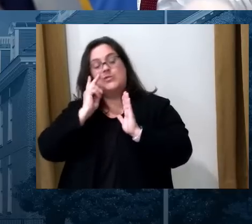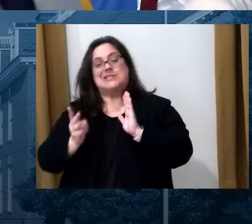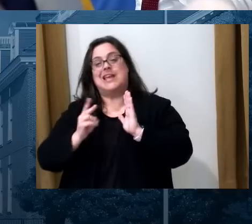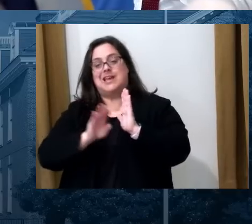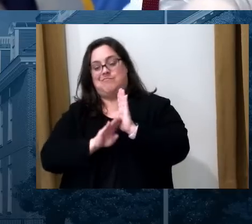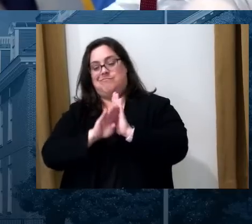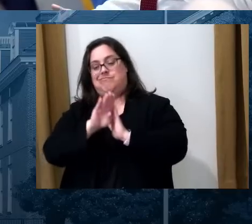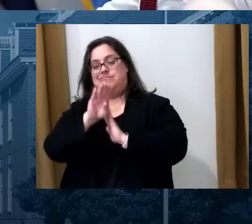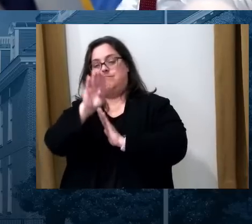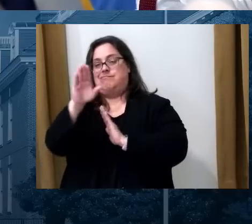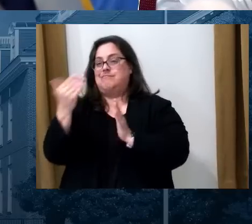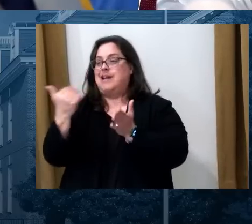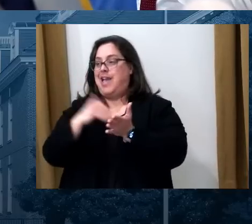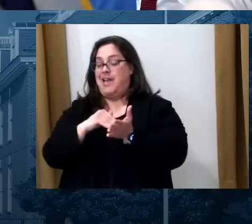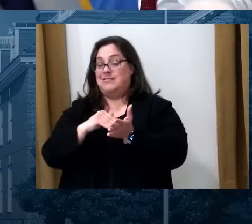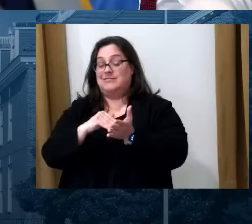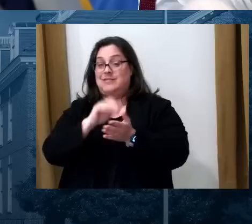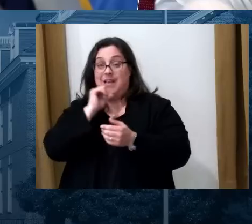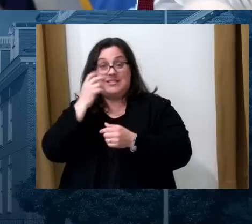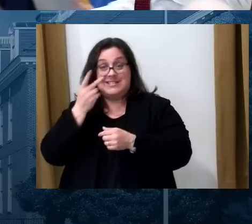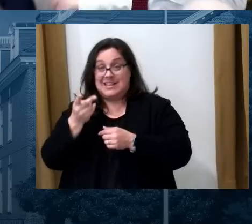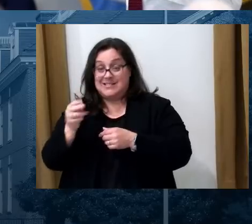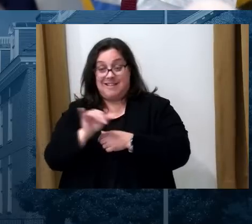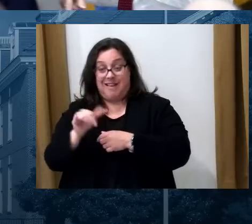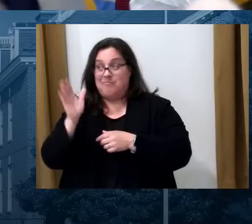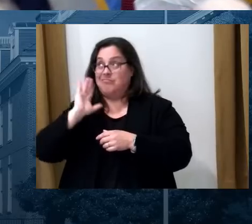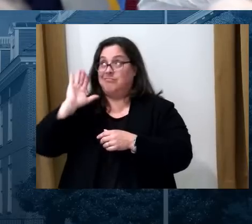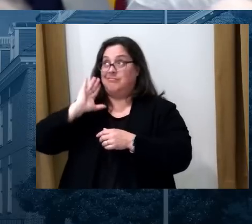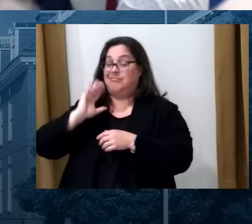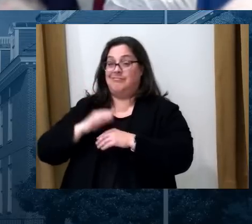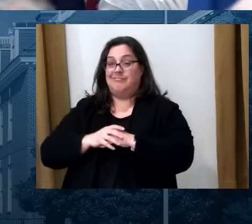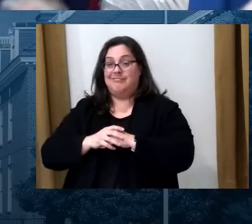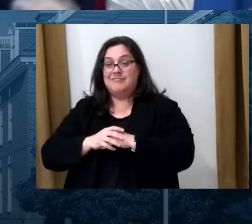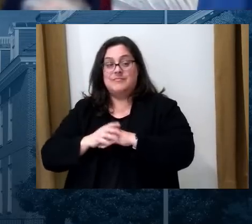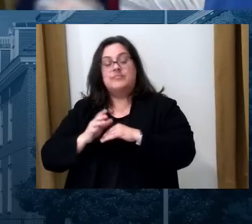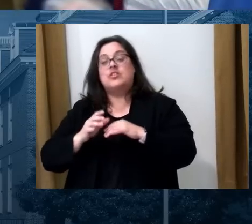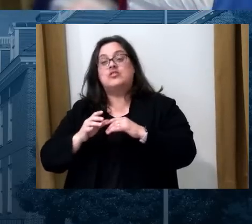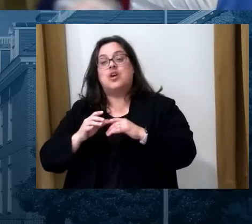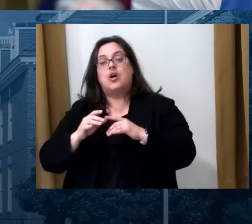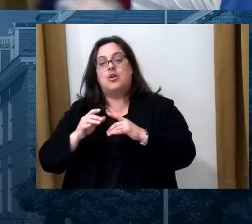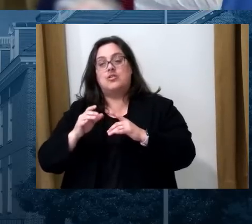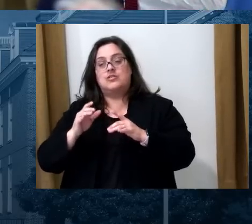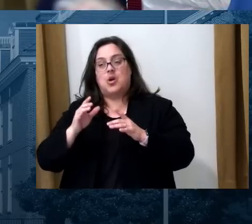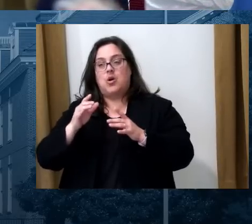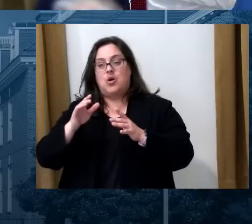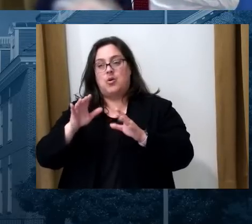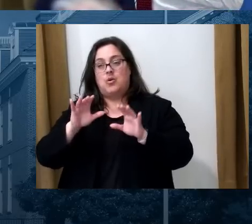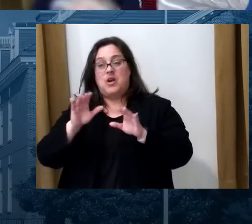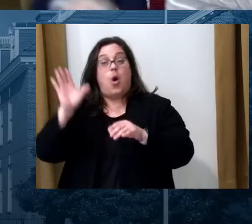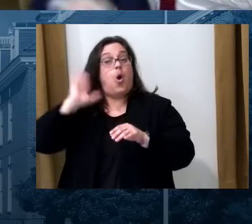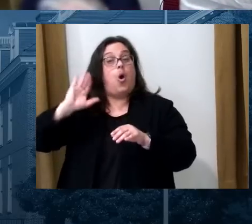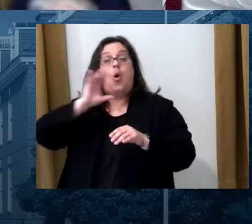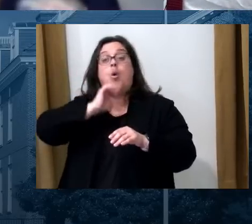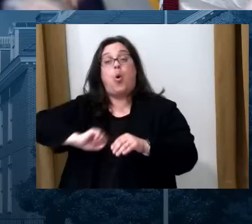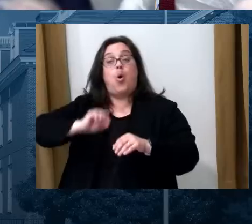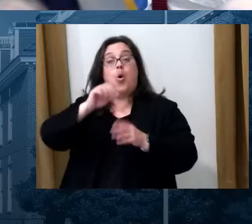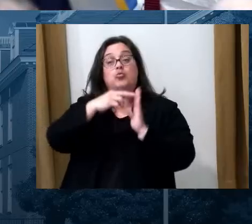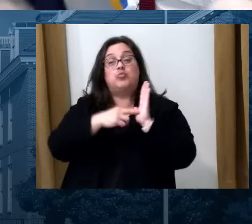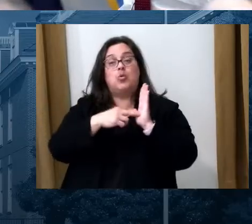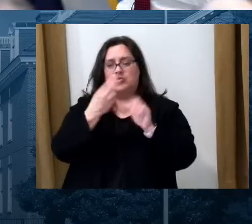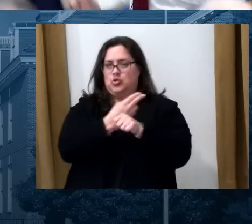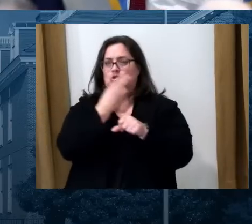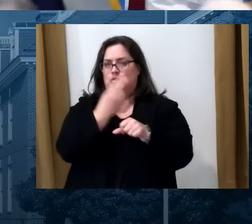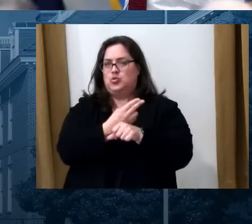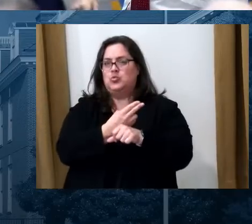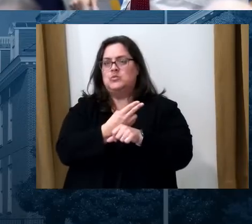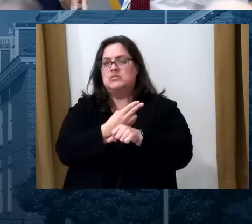seen in a long, long time. So under the old rules, you could appropriate 98% of that number, whatever it